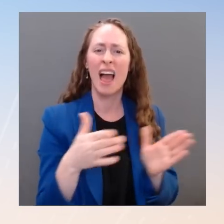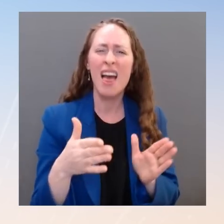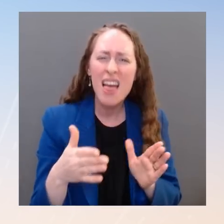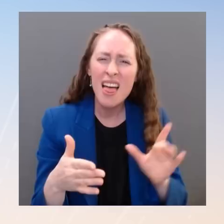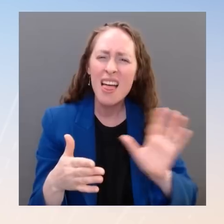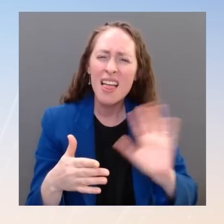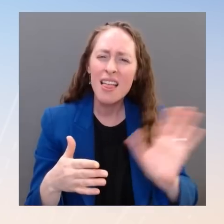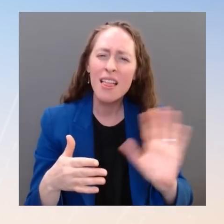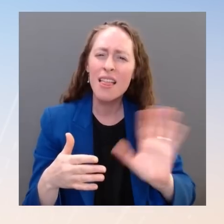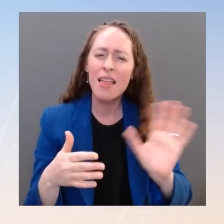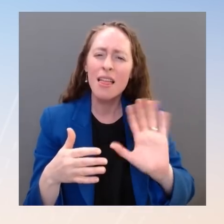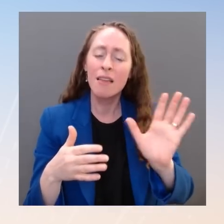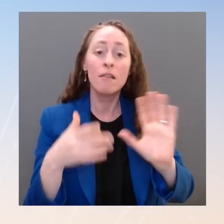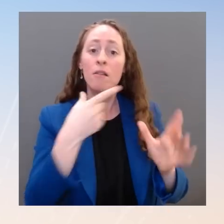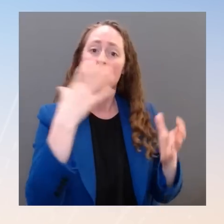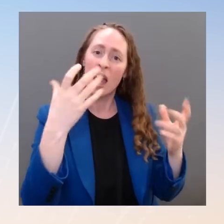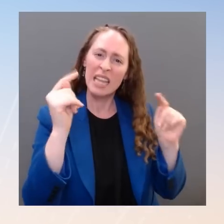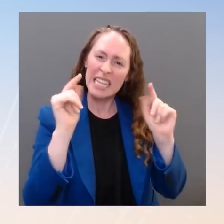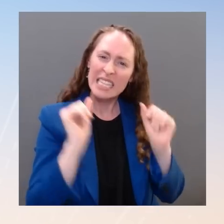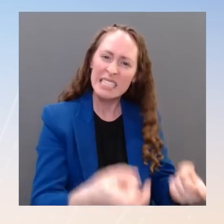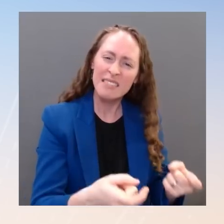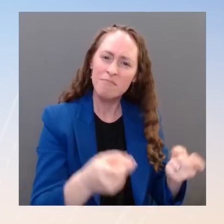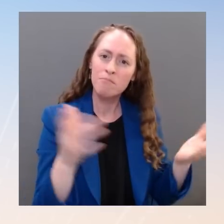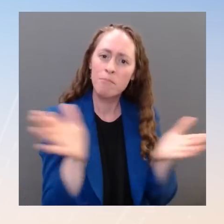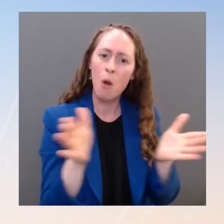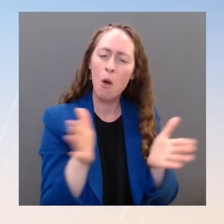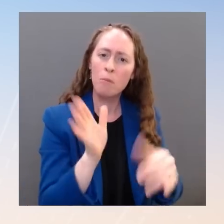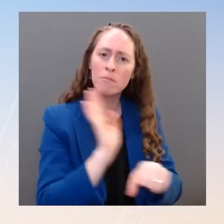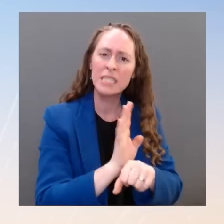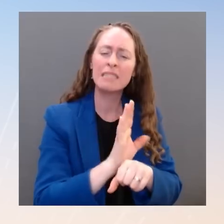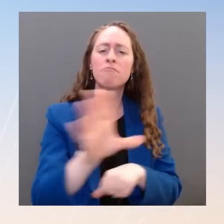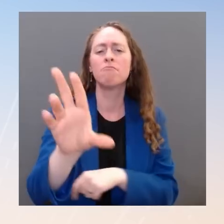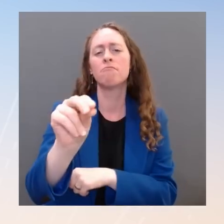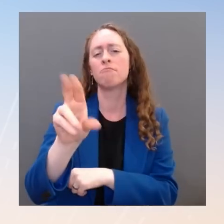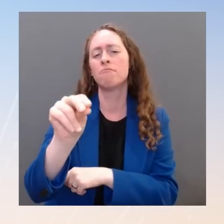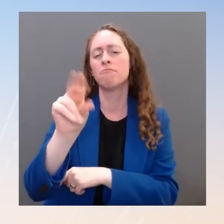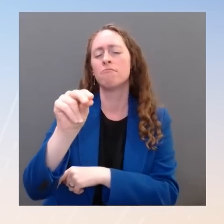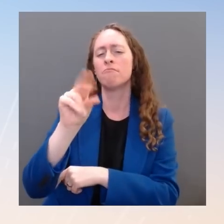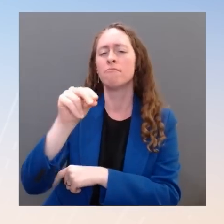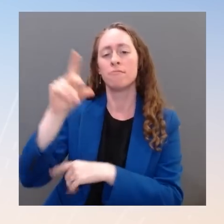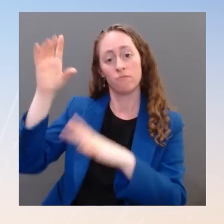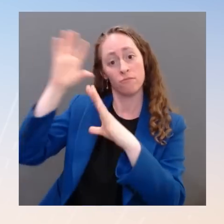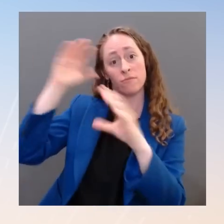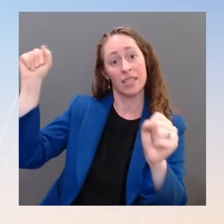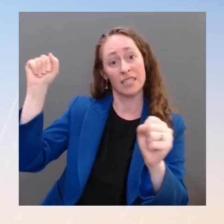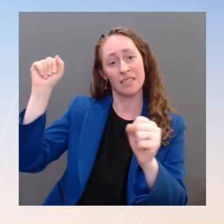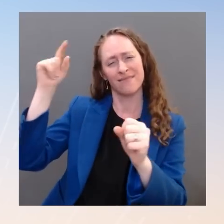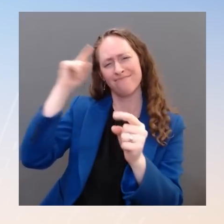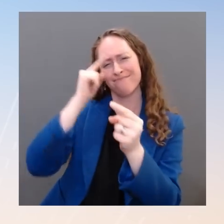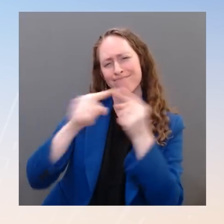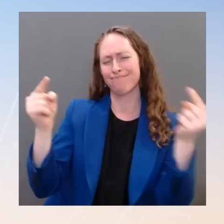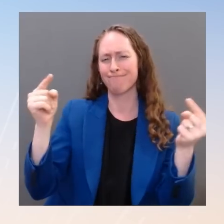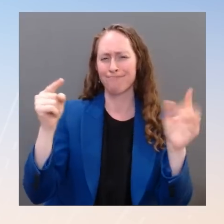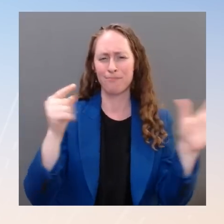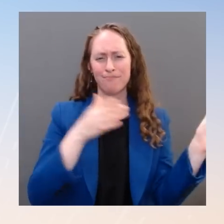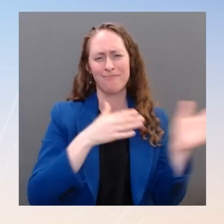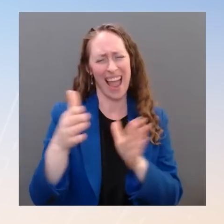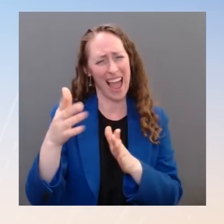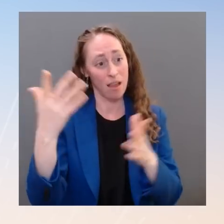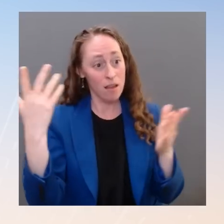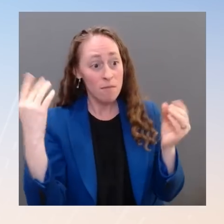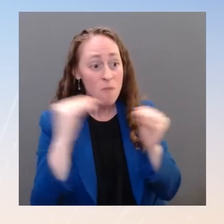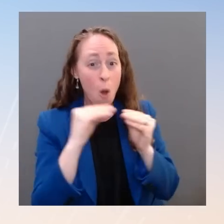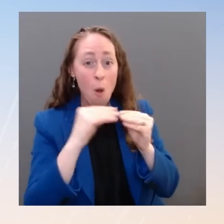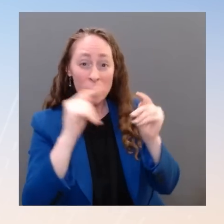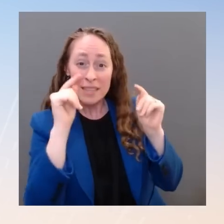Not only does President Biden reject congressional Republicans' plans to increase taxes on half of small business owners, he also has an